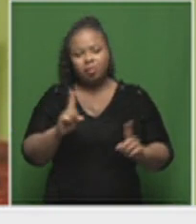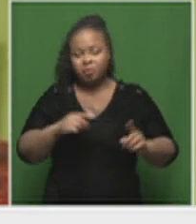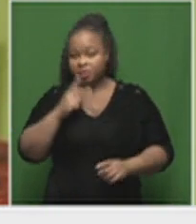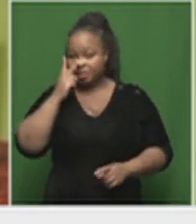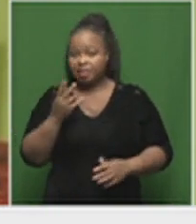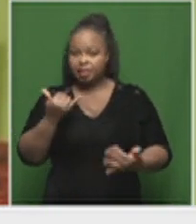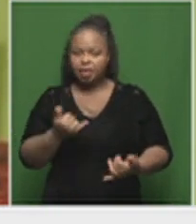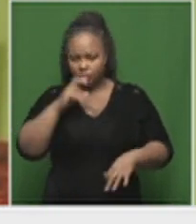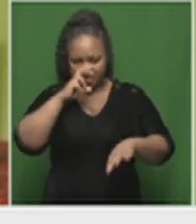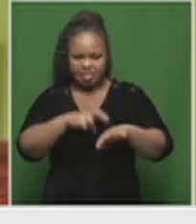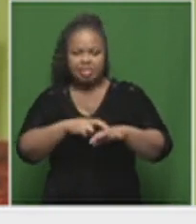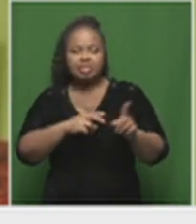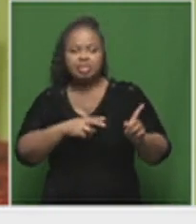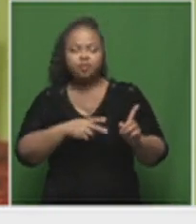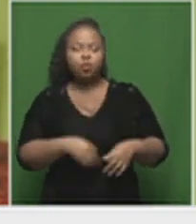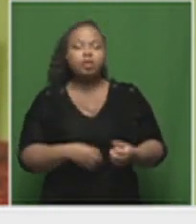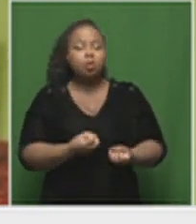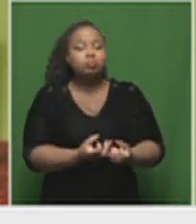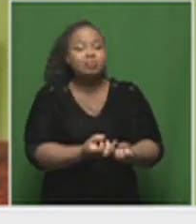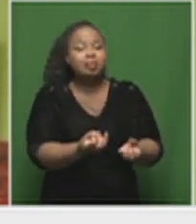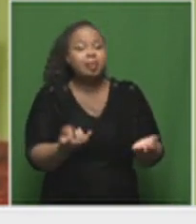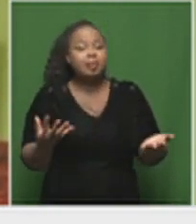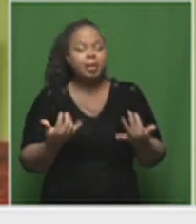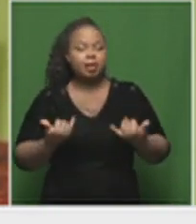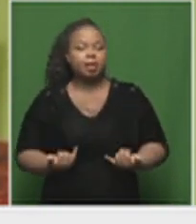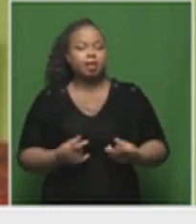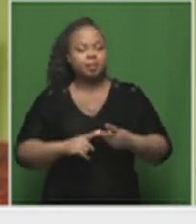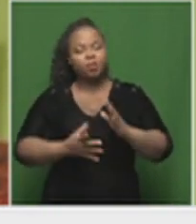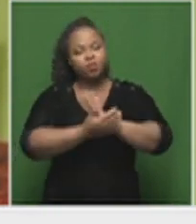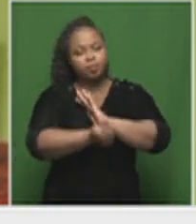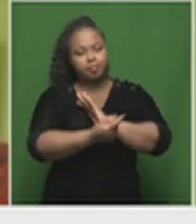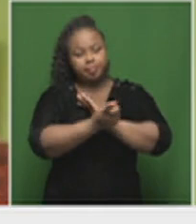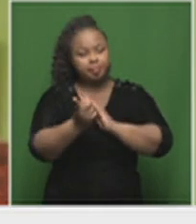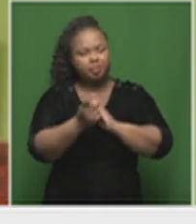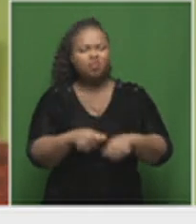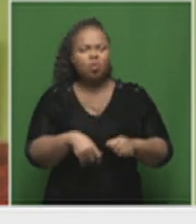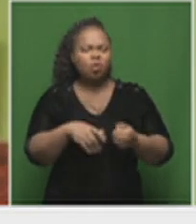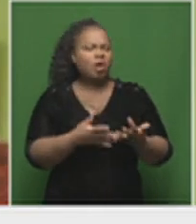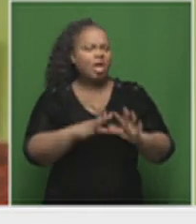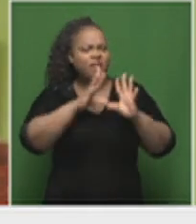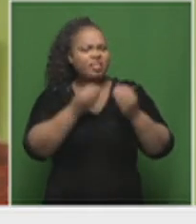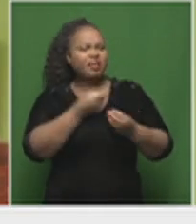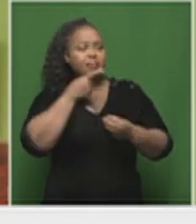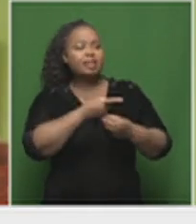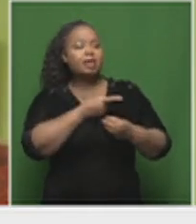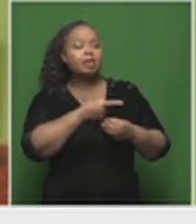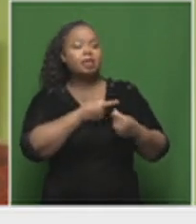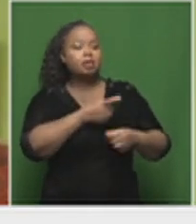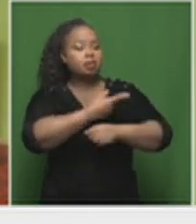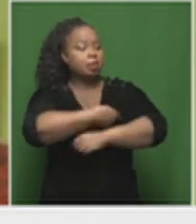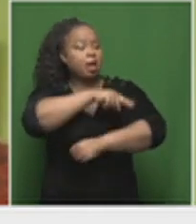that the distribution patterns and the capabilities of manufacturing are all residing with the private